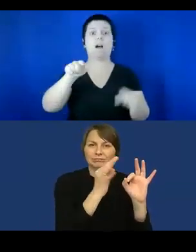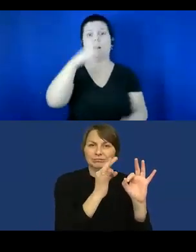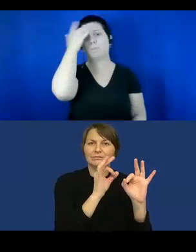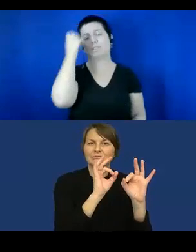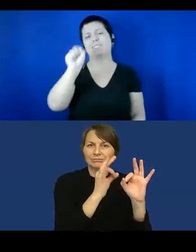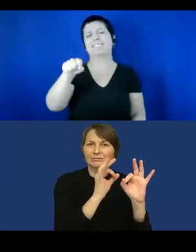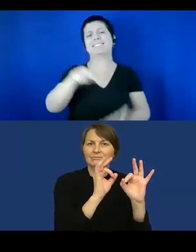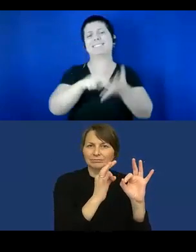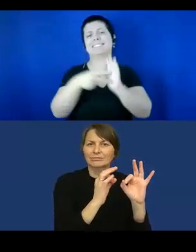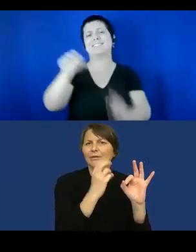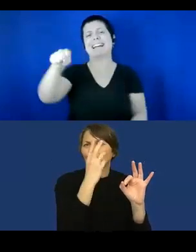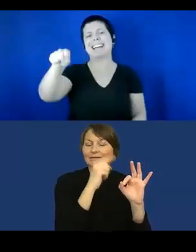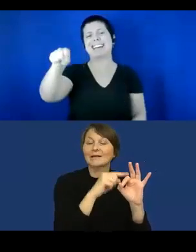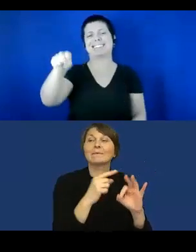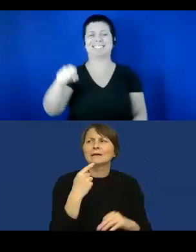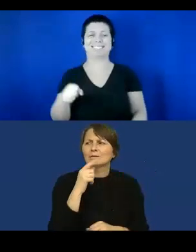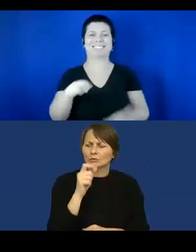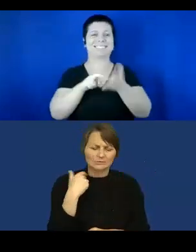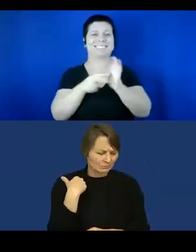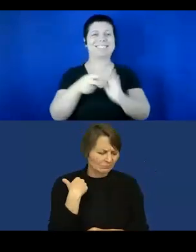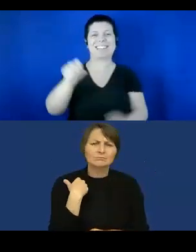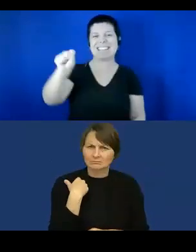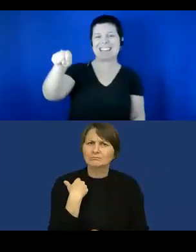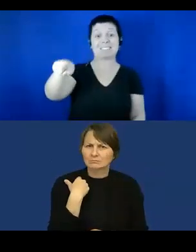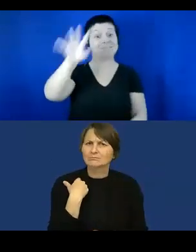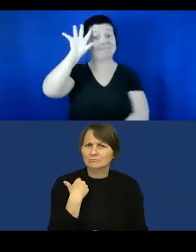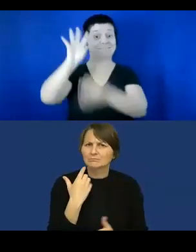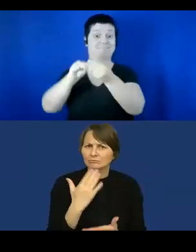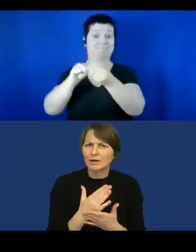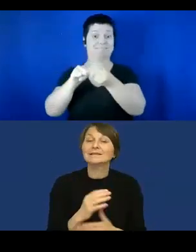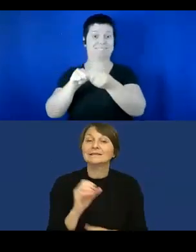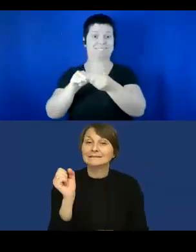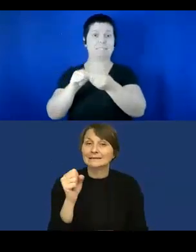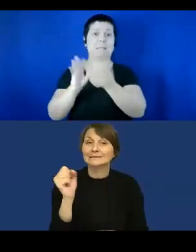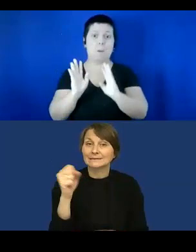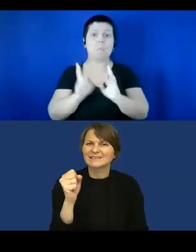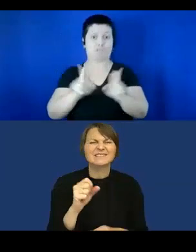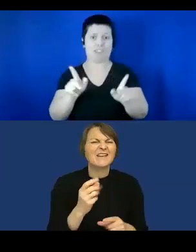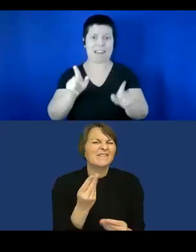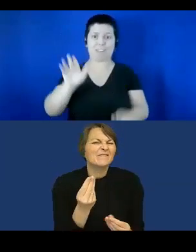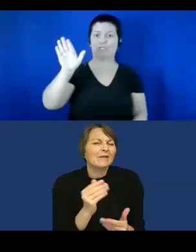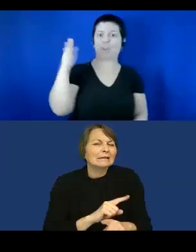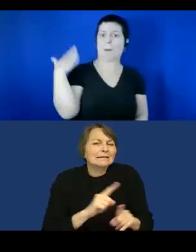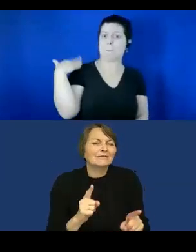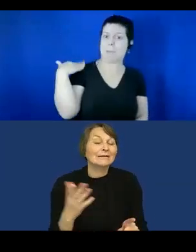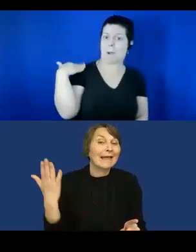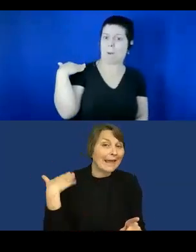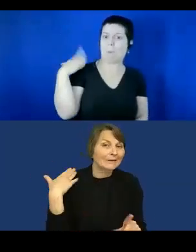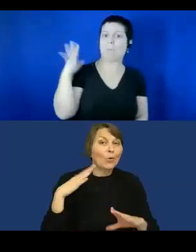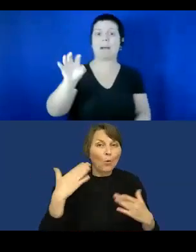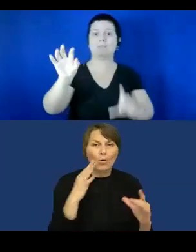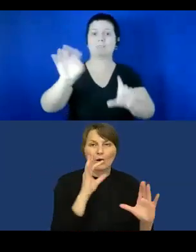means yes, yes, yes, yes. So although this feels quite different than tapping with the hand, it was immediately linked to